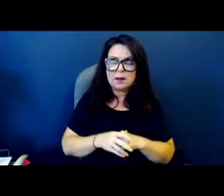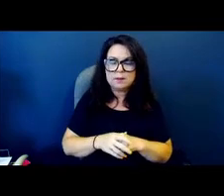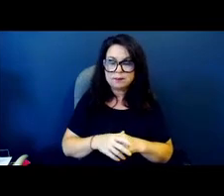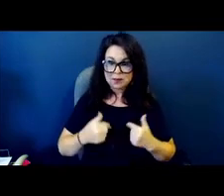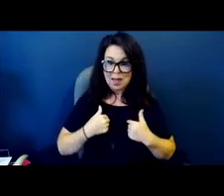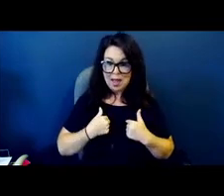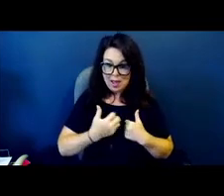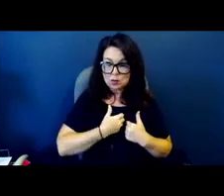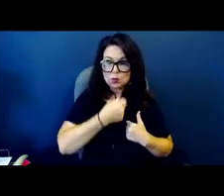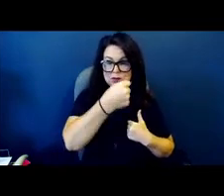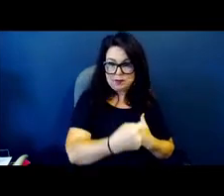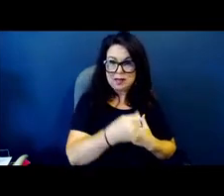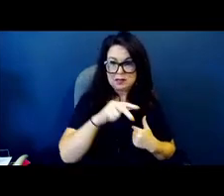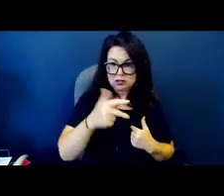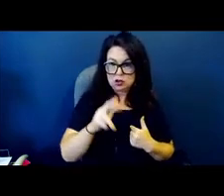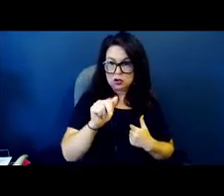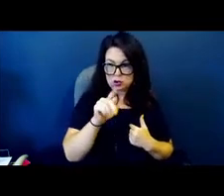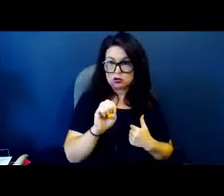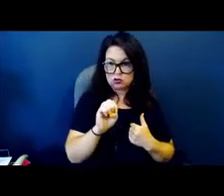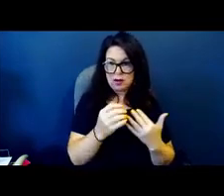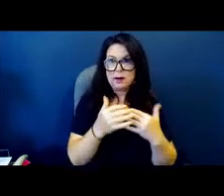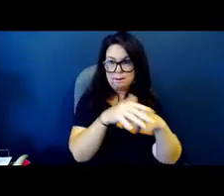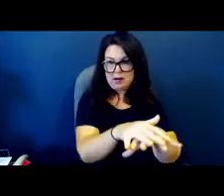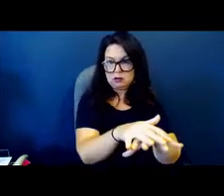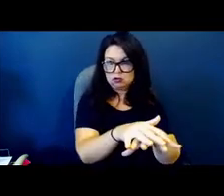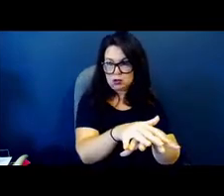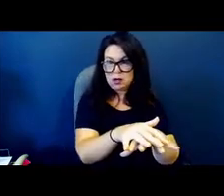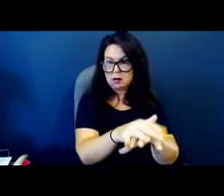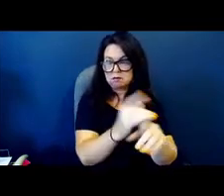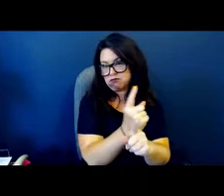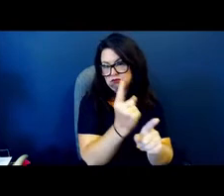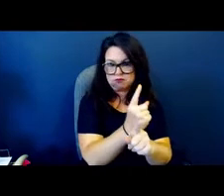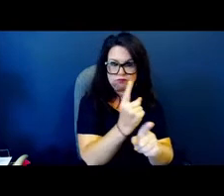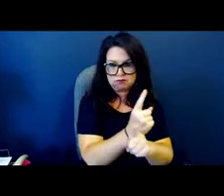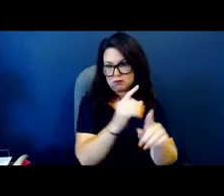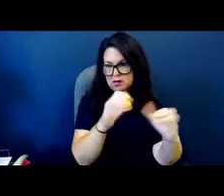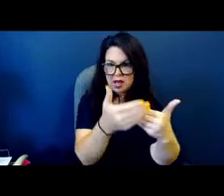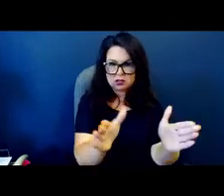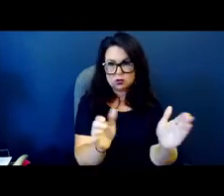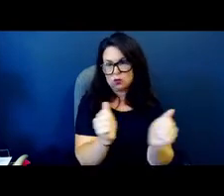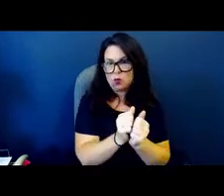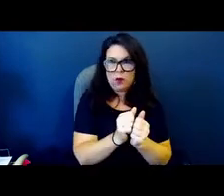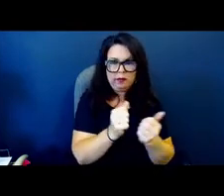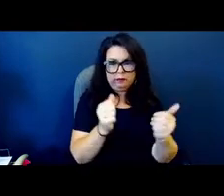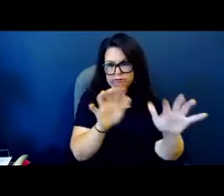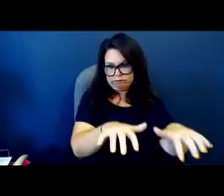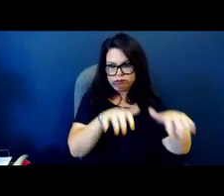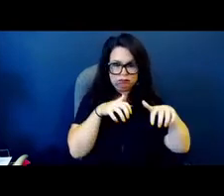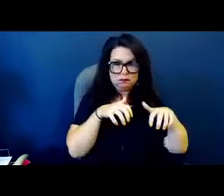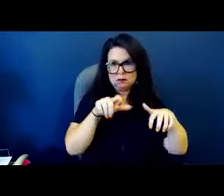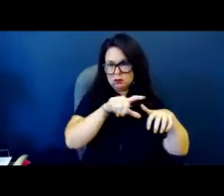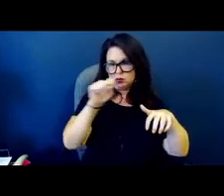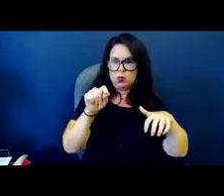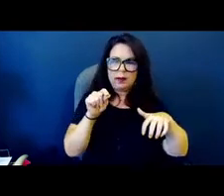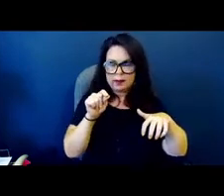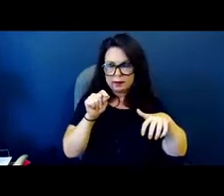3rd grade mainstream classroom with, 20 something other kids, and I was